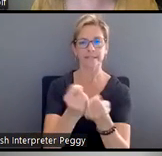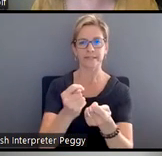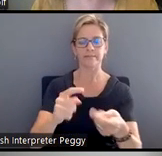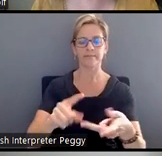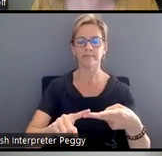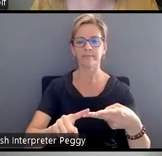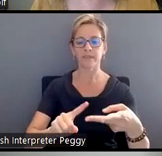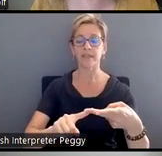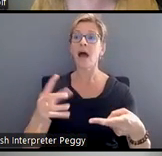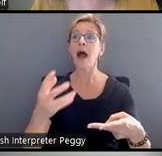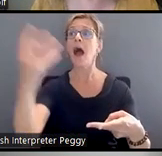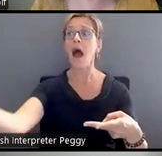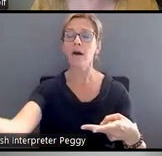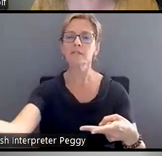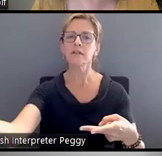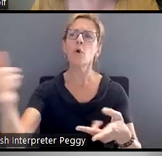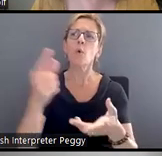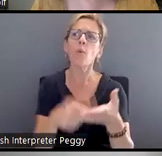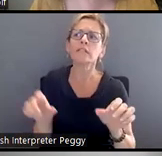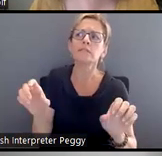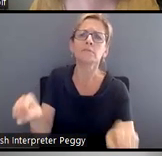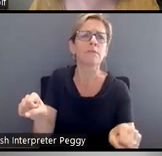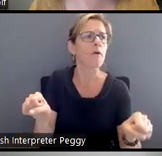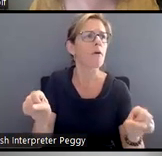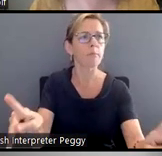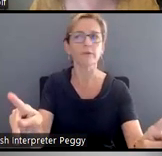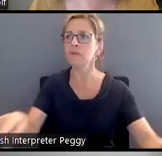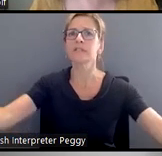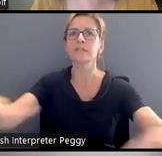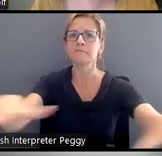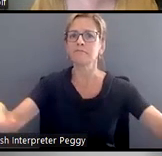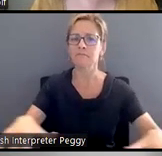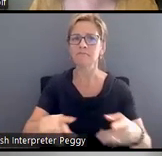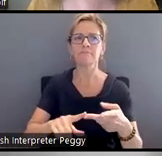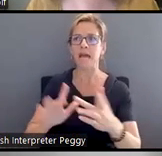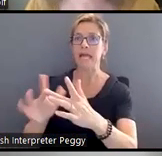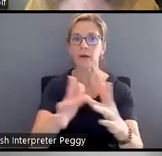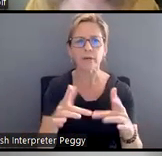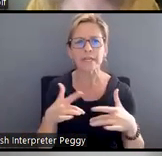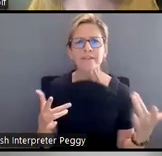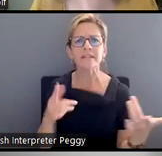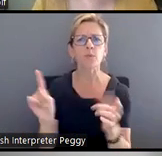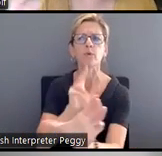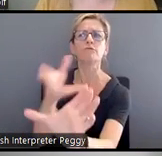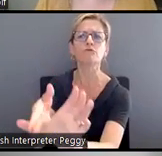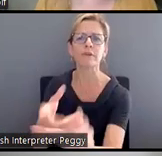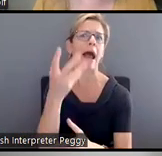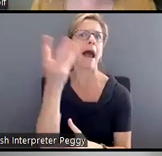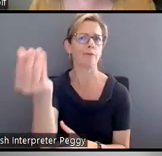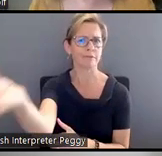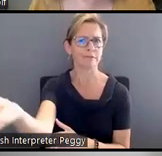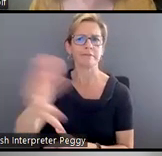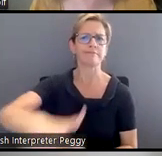the external things we need to be aware about? What are the opportunities that are out there? What kind of networking events could we attend? How could we get our message